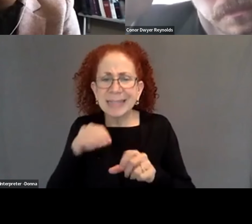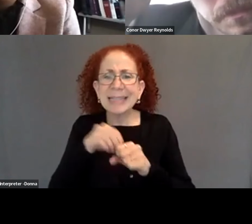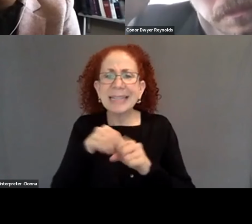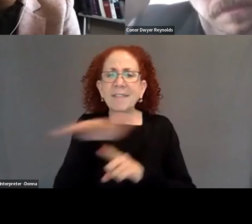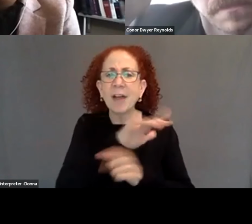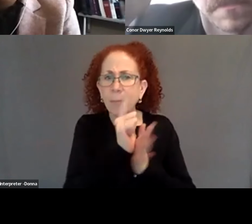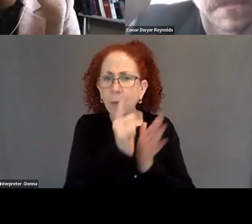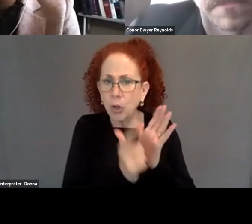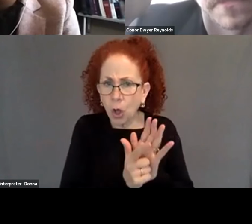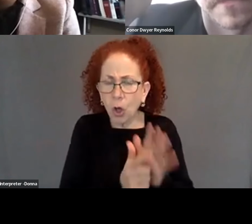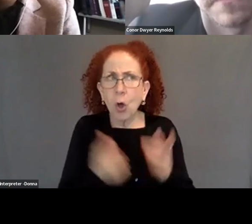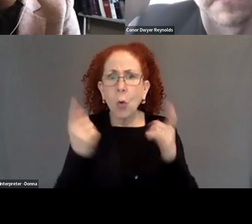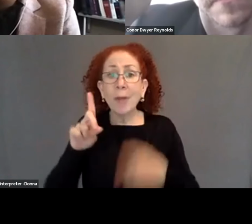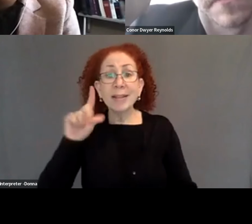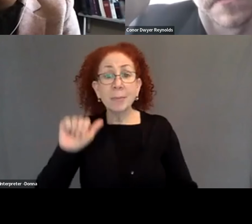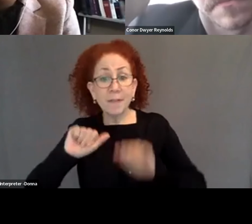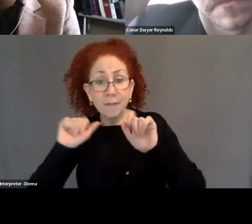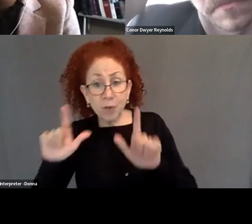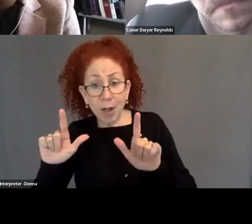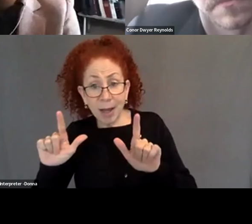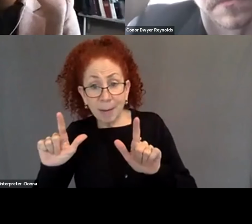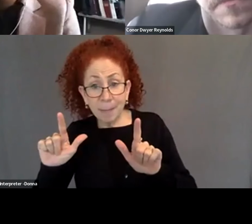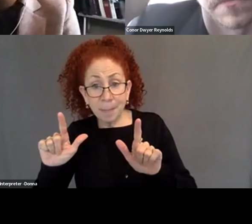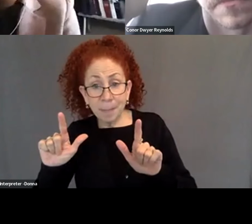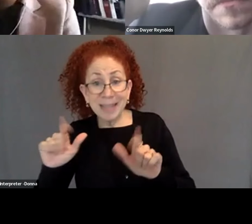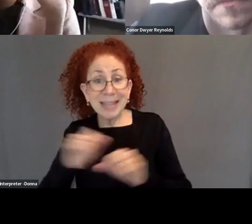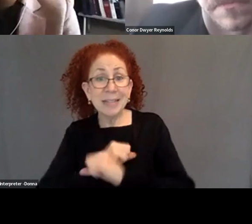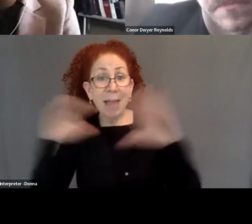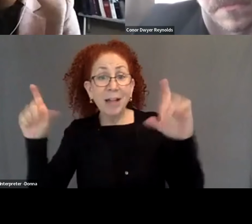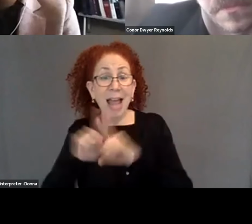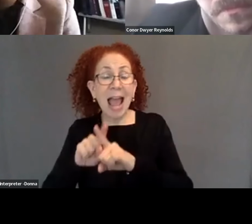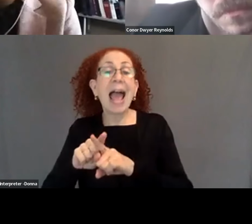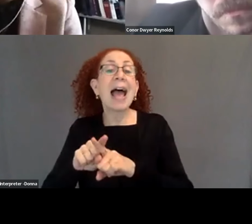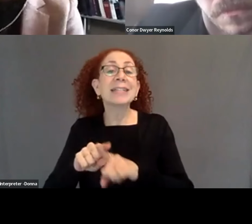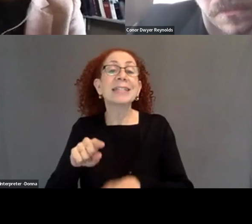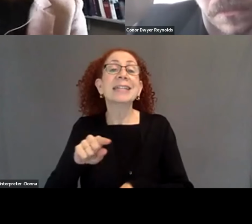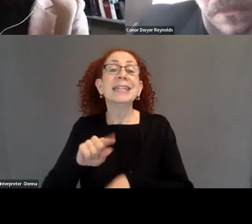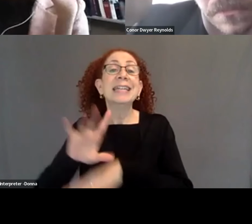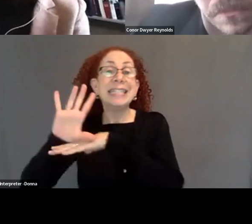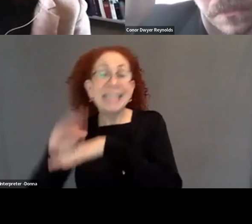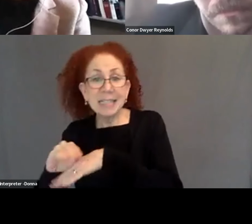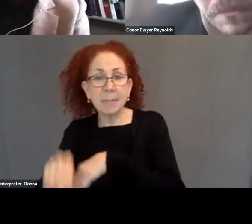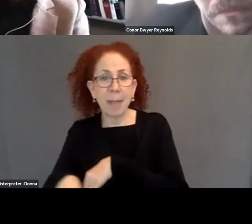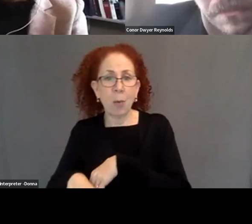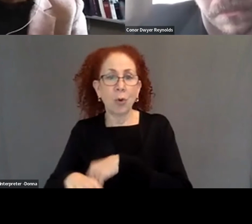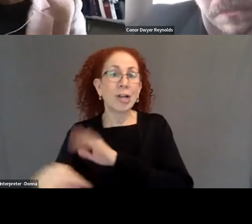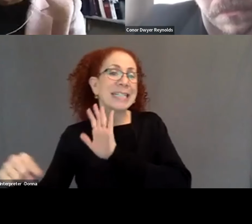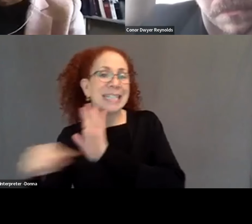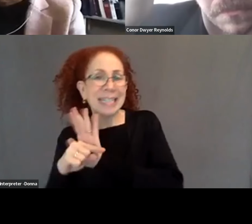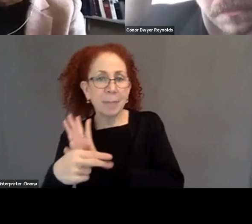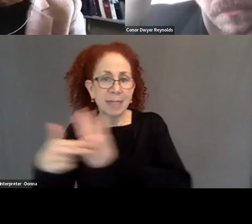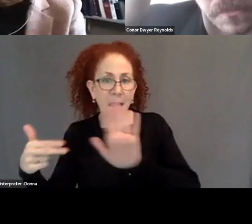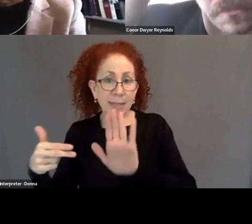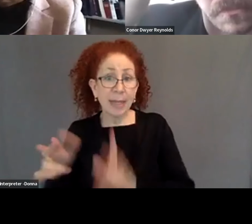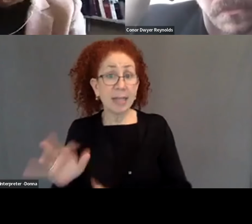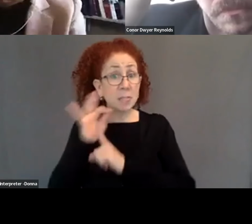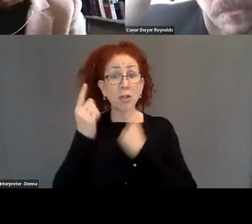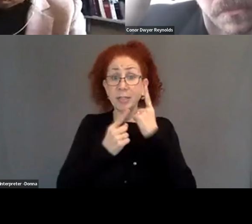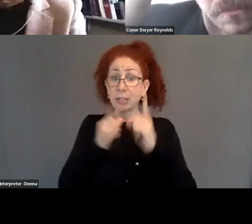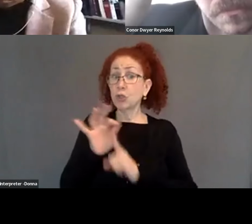where the disability frame is imagined as disempowering or stigmatizing, especially considering the unique harms